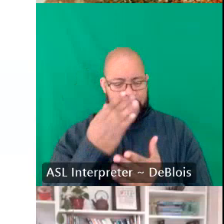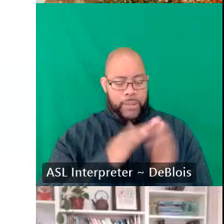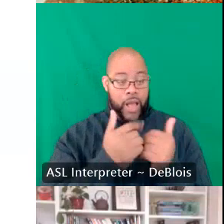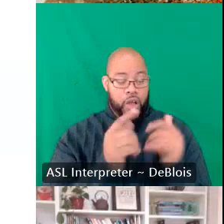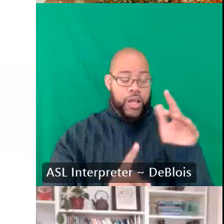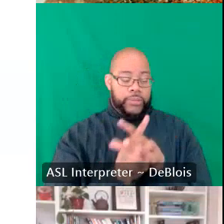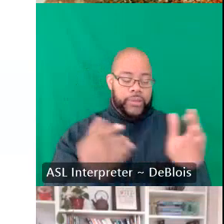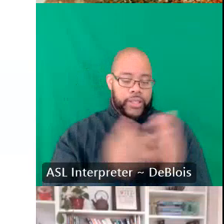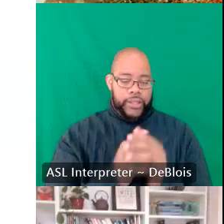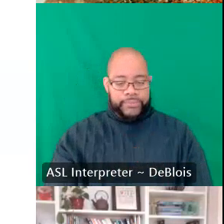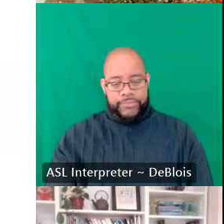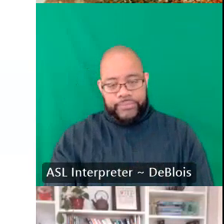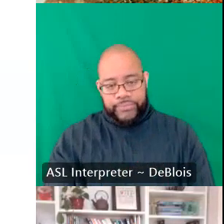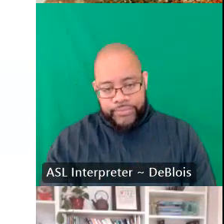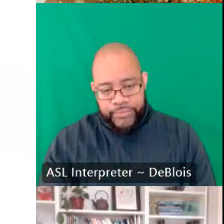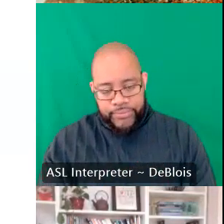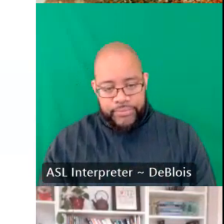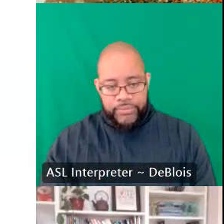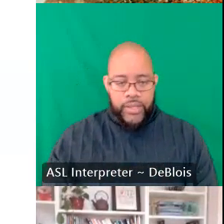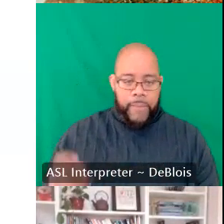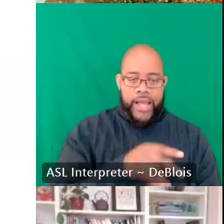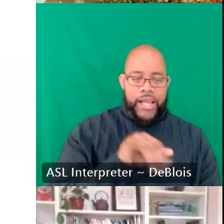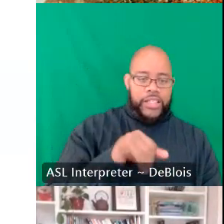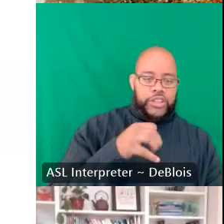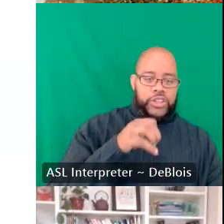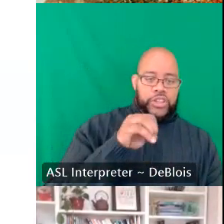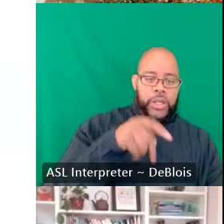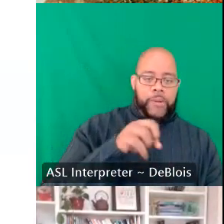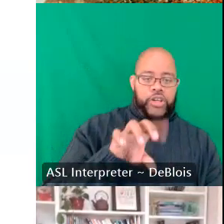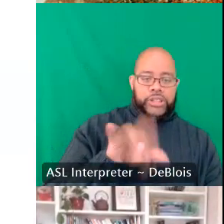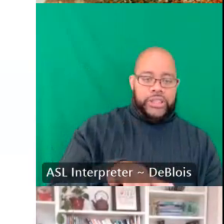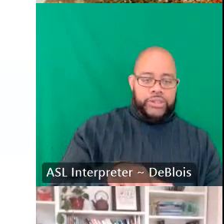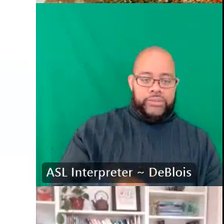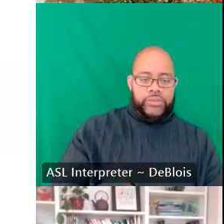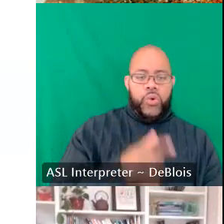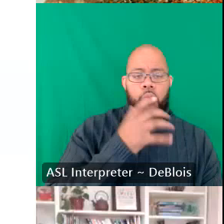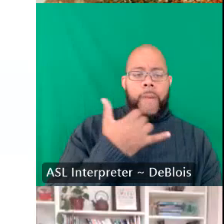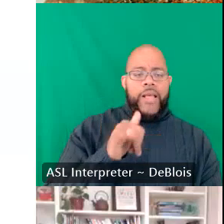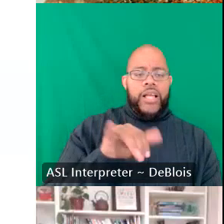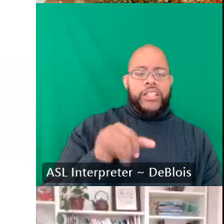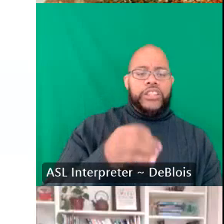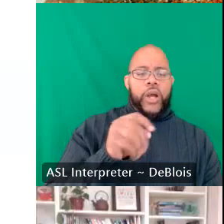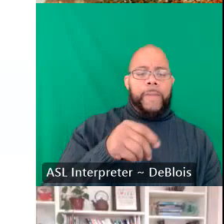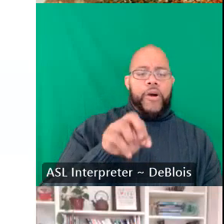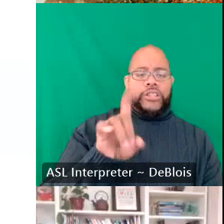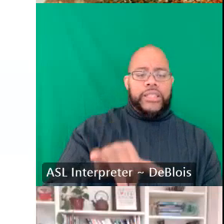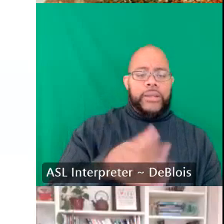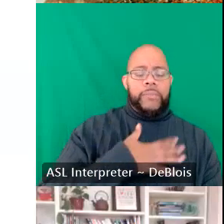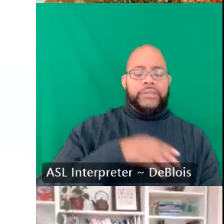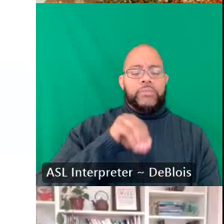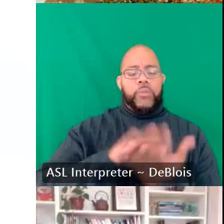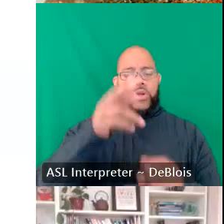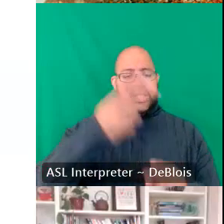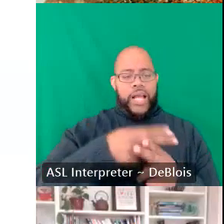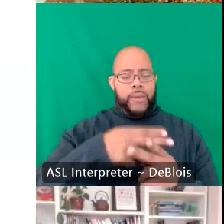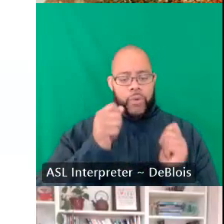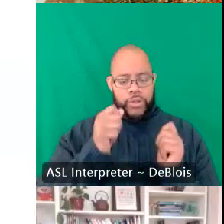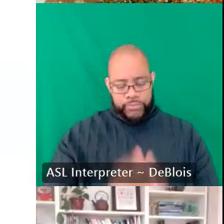up. And we are back to Jeopardy. Okay, who would like to play in this round? Please enter your names real